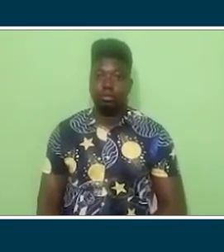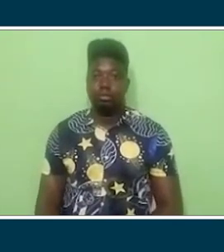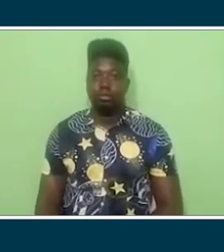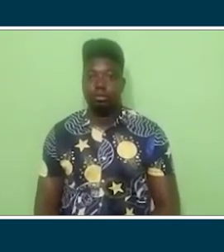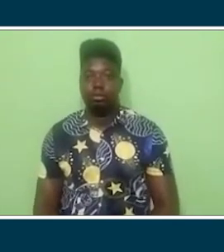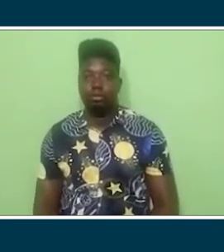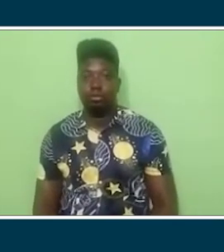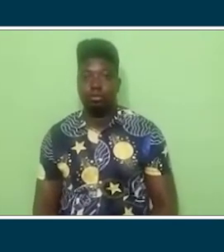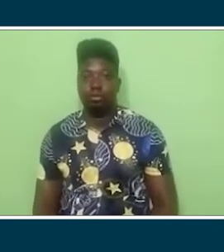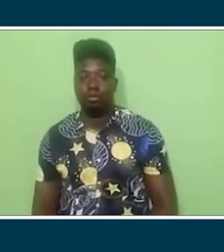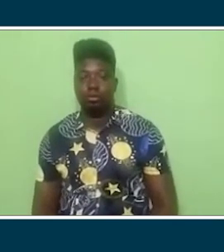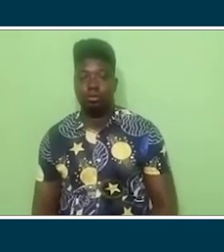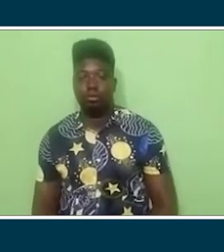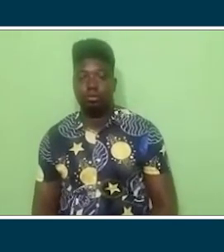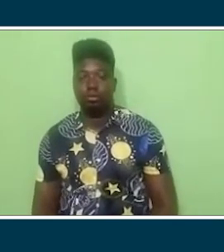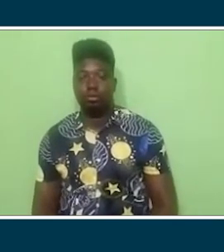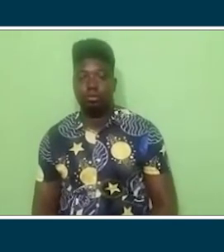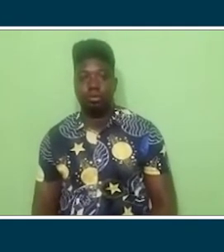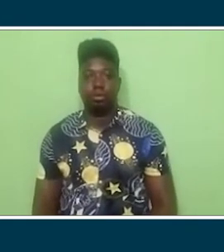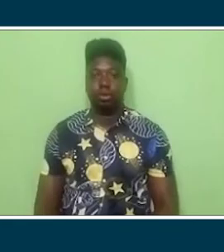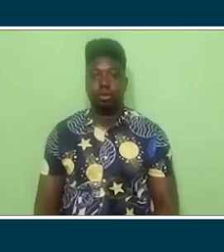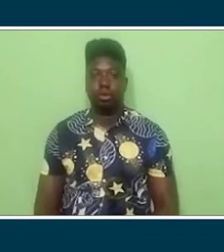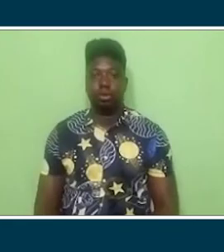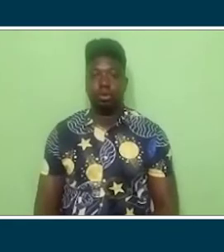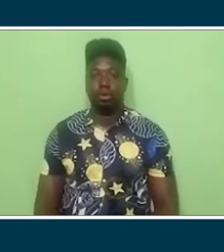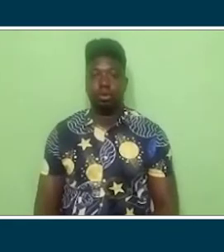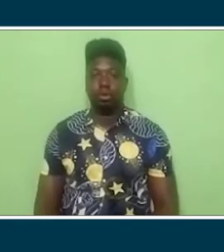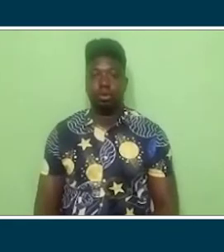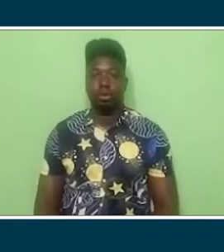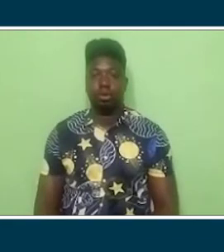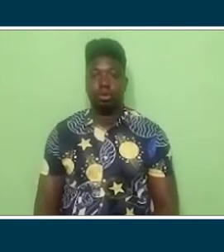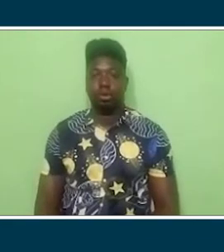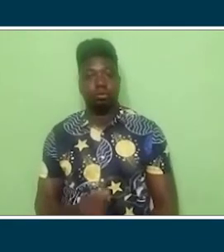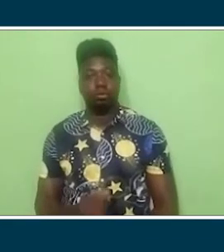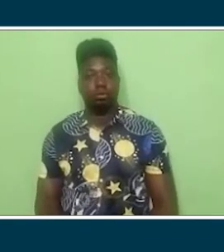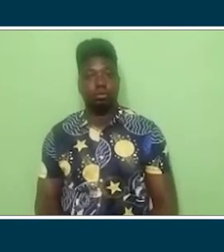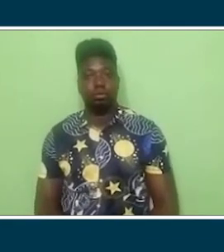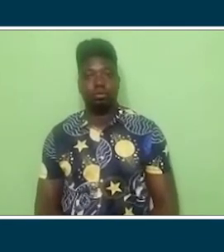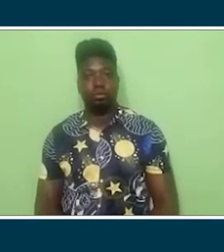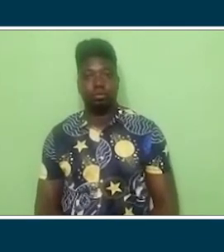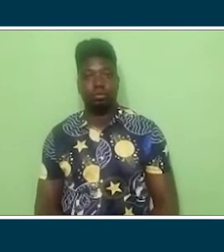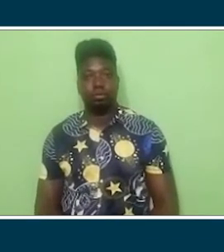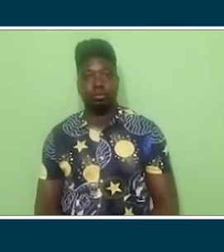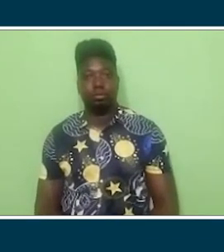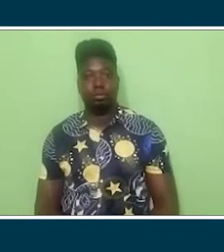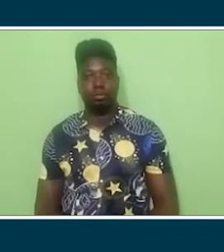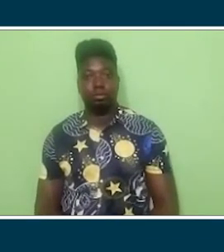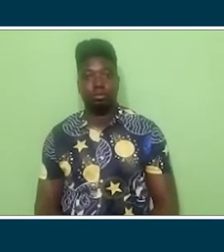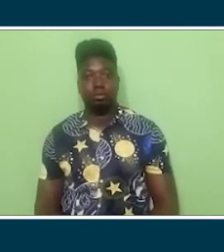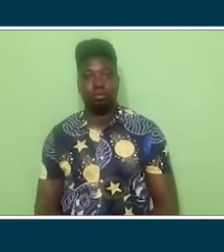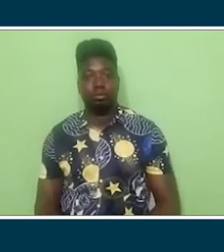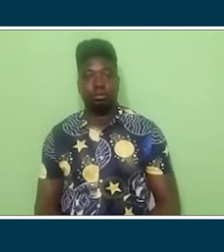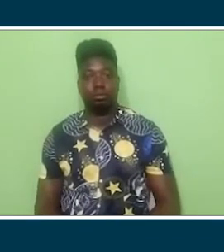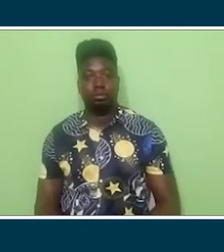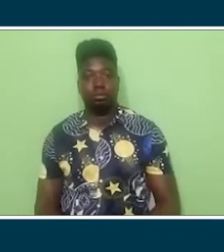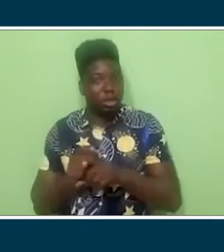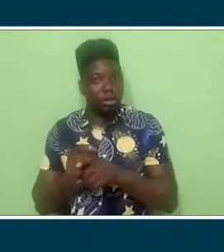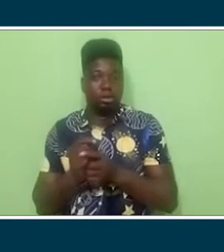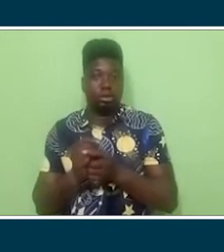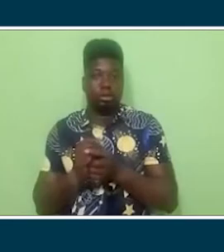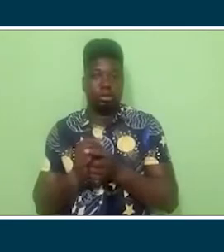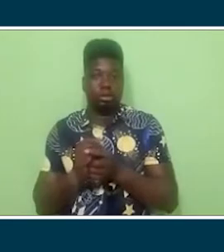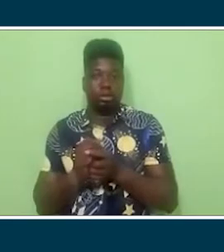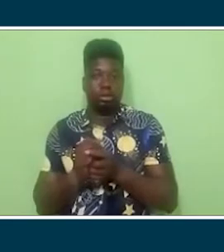even more. You know, like, where is that coming from? Because it's not coming from the mind. It's not coming from rationale. It's not coming from